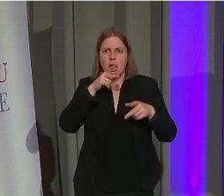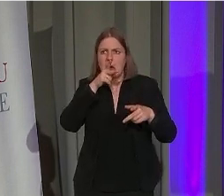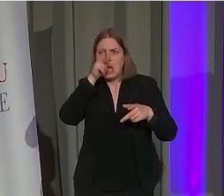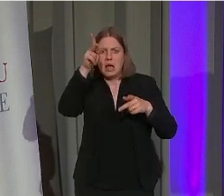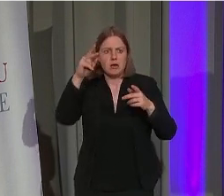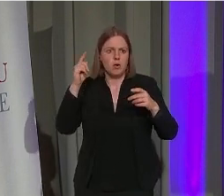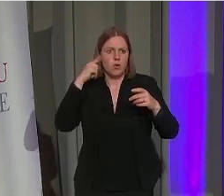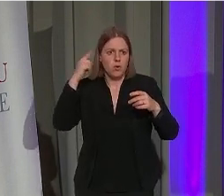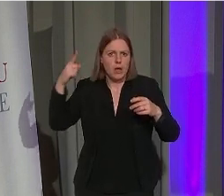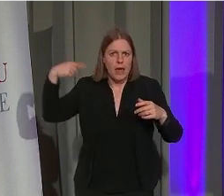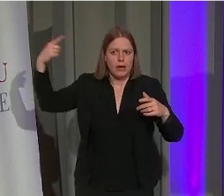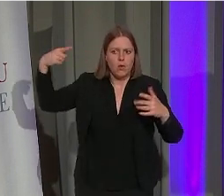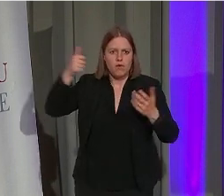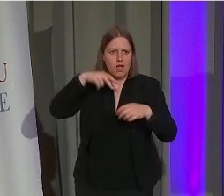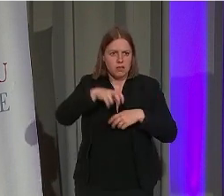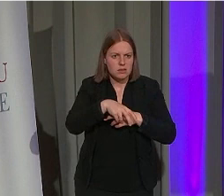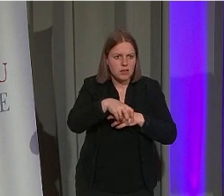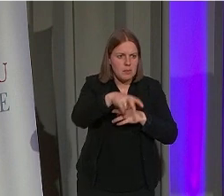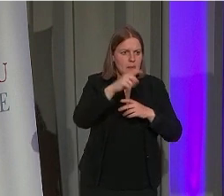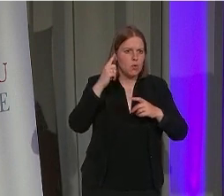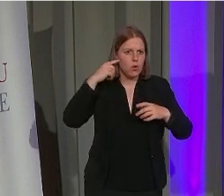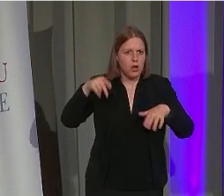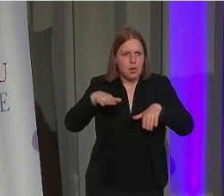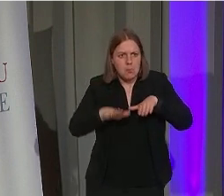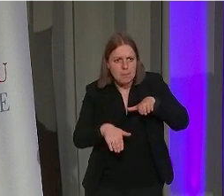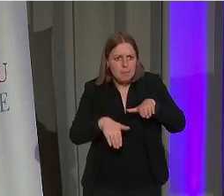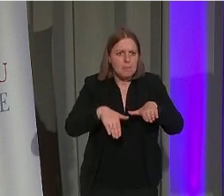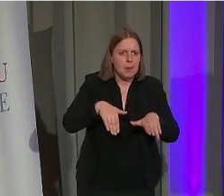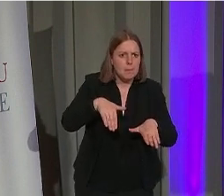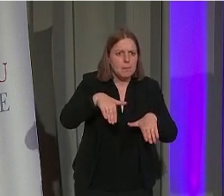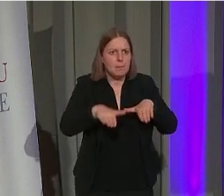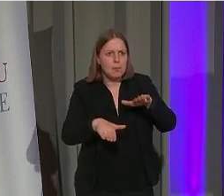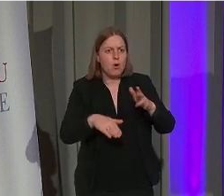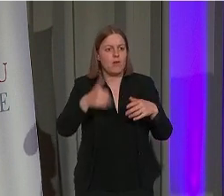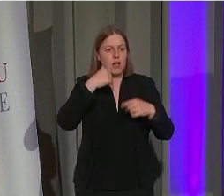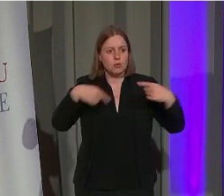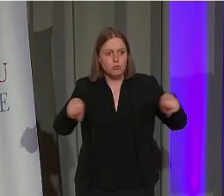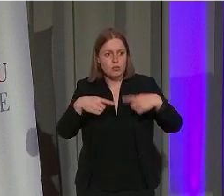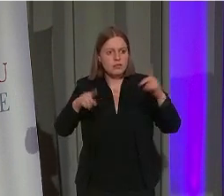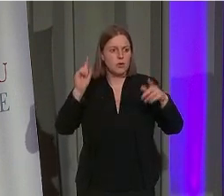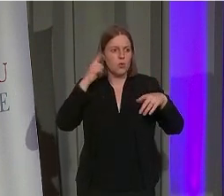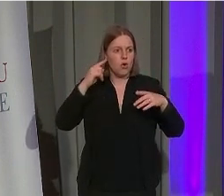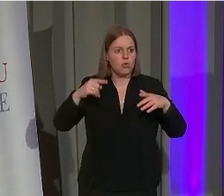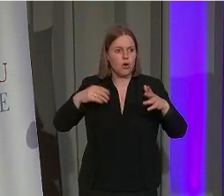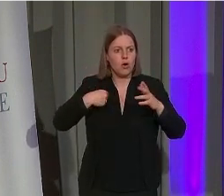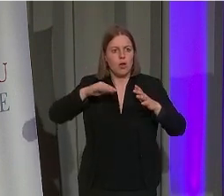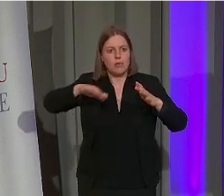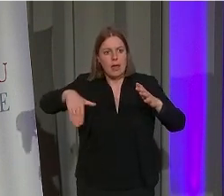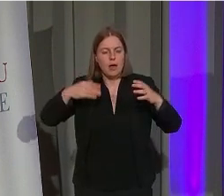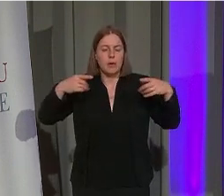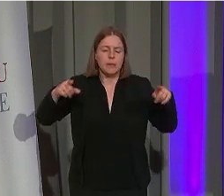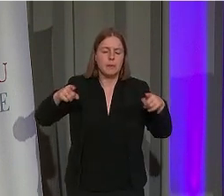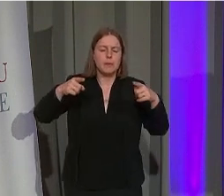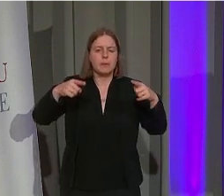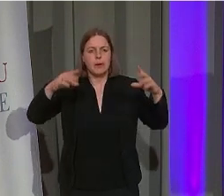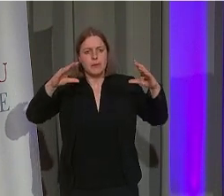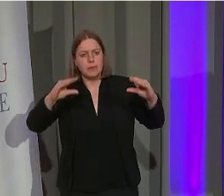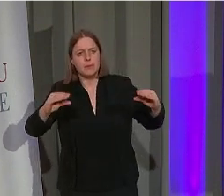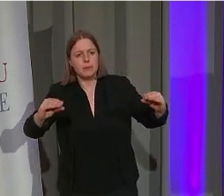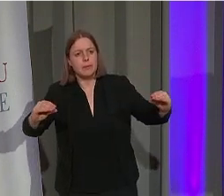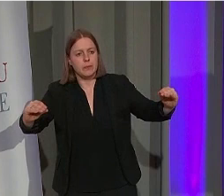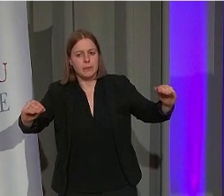monument. For example, the echo that you hear when you visit the